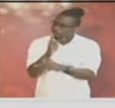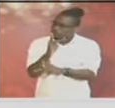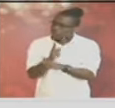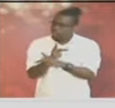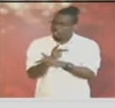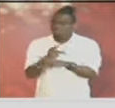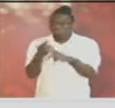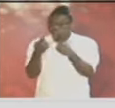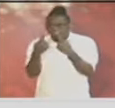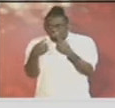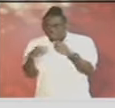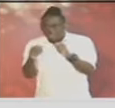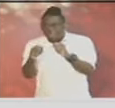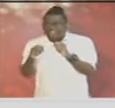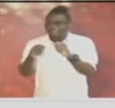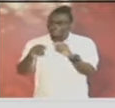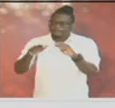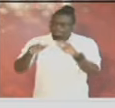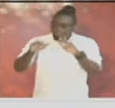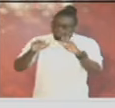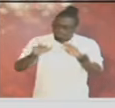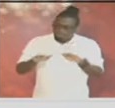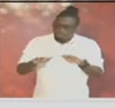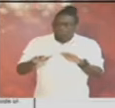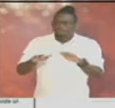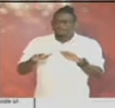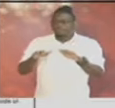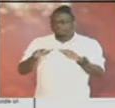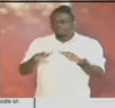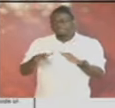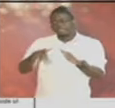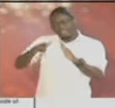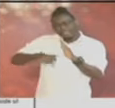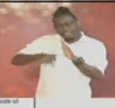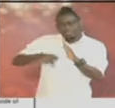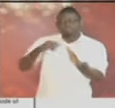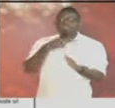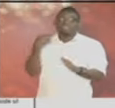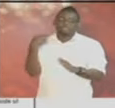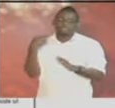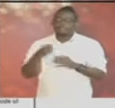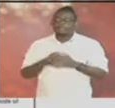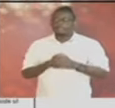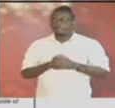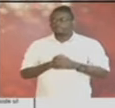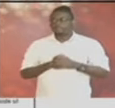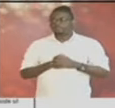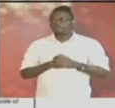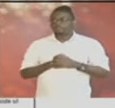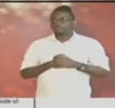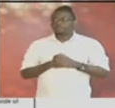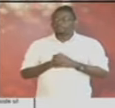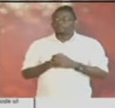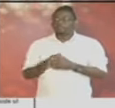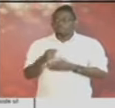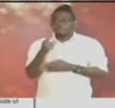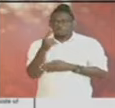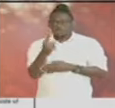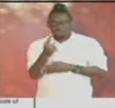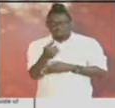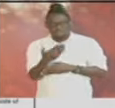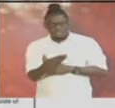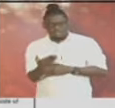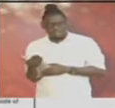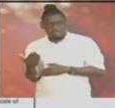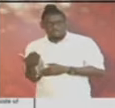that risk. Next slide, please. One of the things that we spoke about previously and that we're bringing back to the